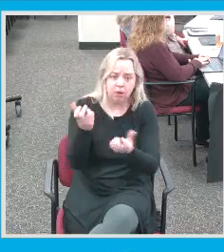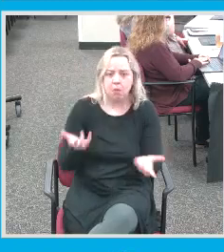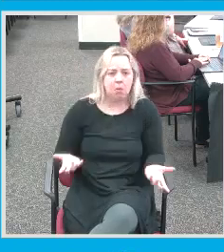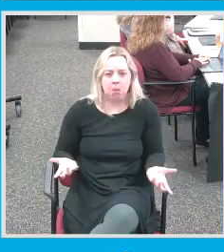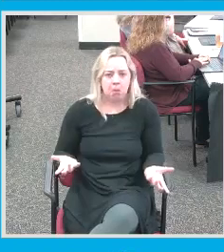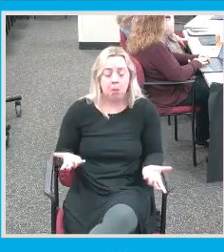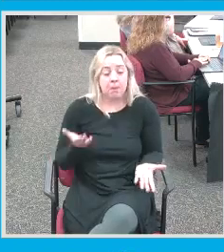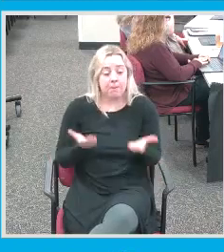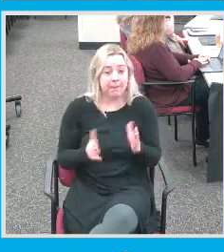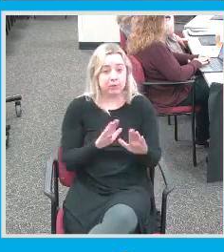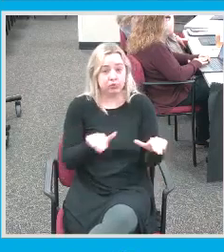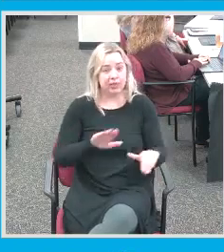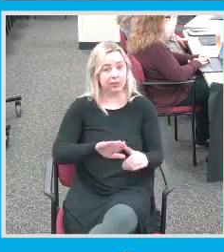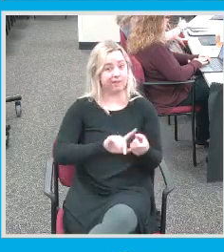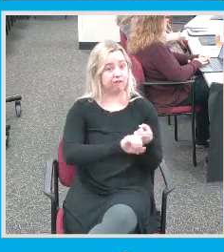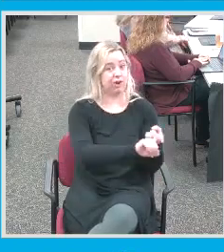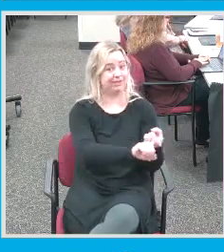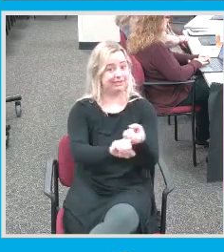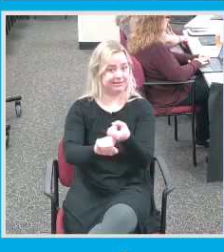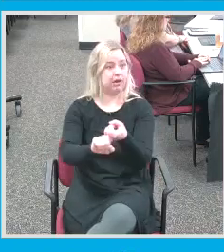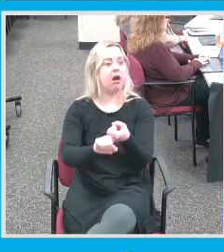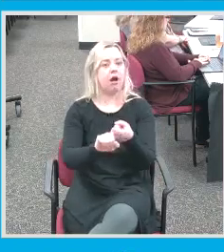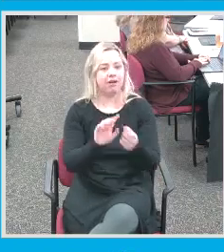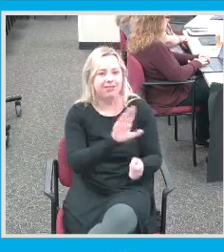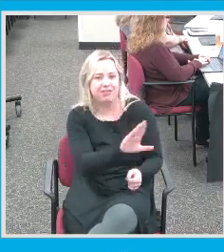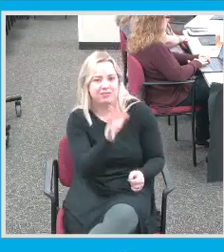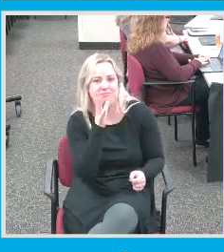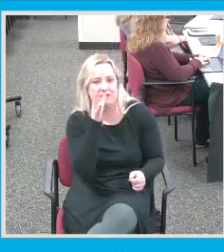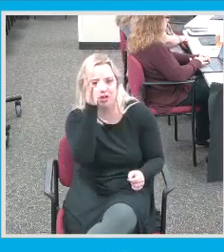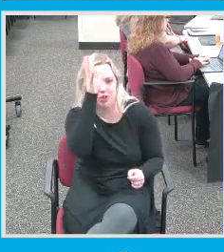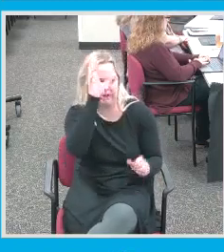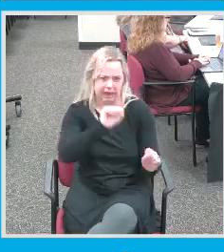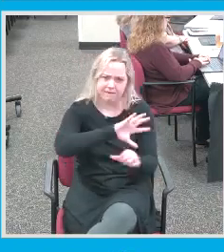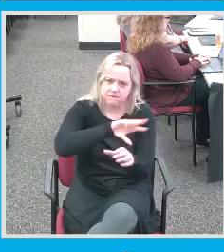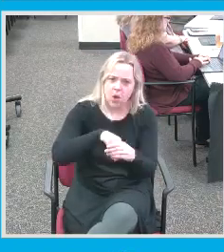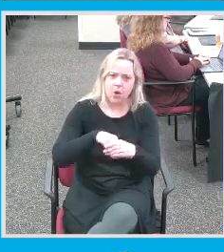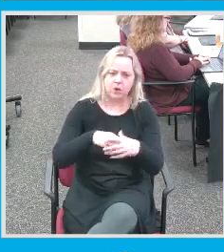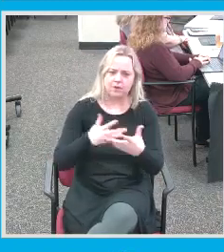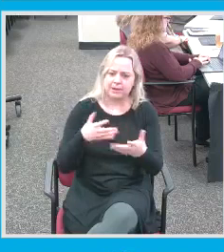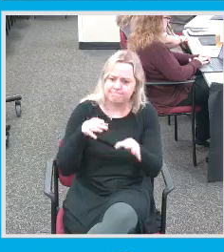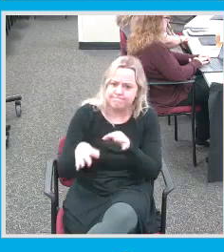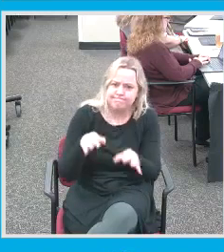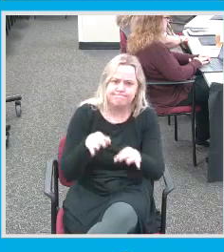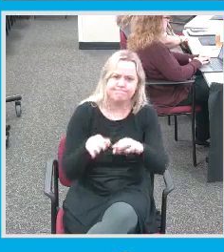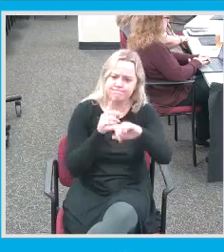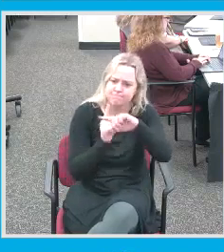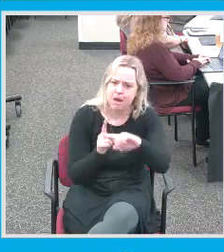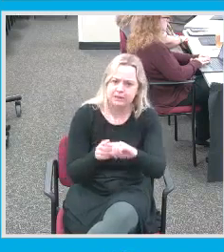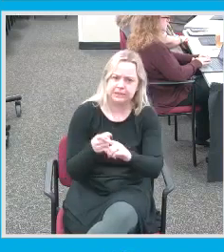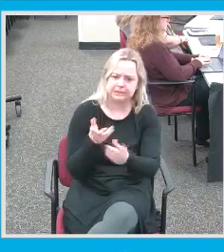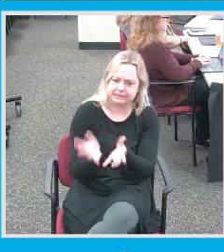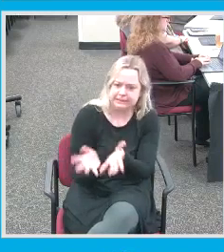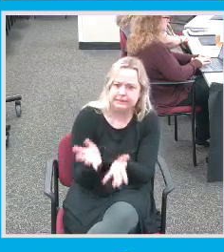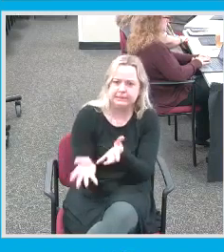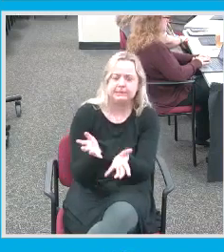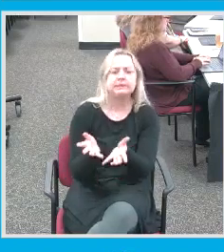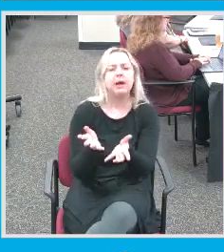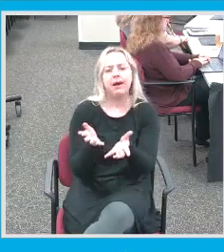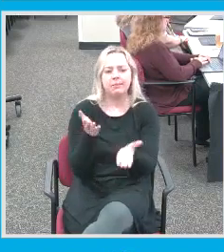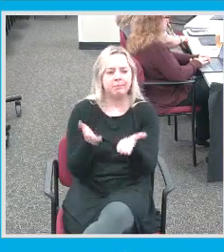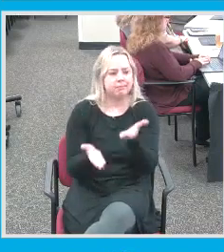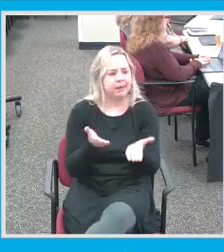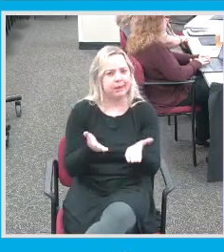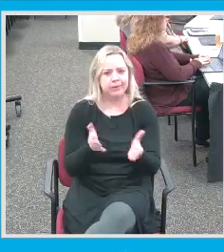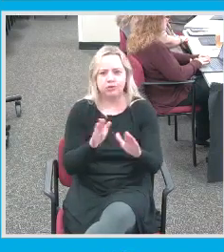friends have parents that are involved and that are caring, and they can still spread that positive message when they have other kids over for dinner